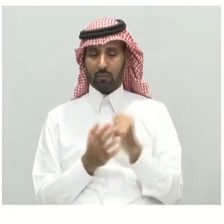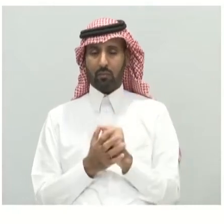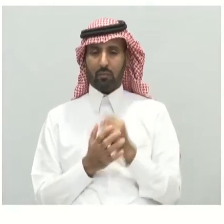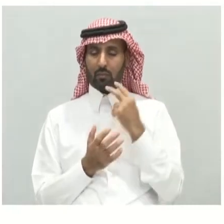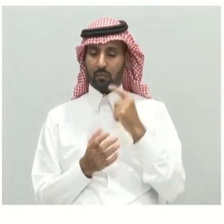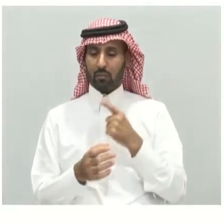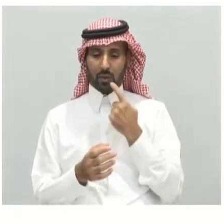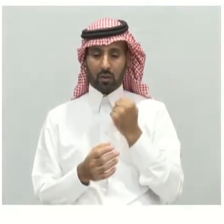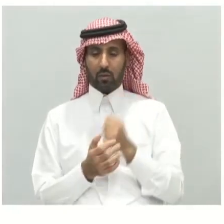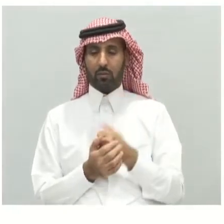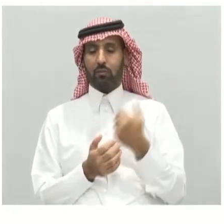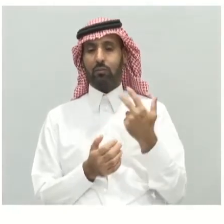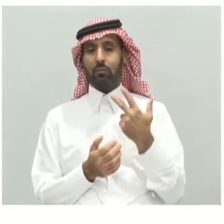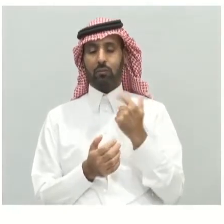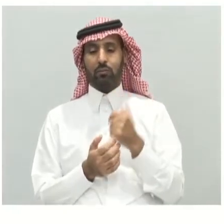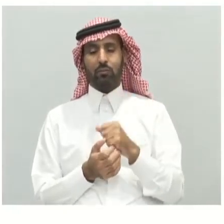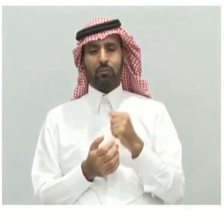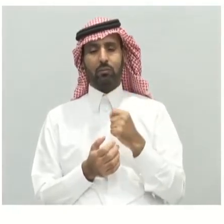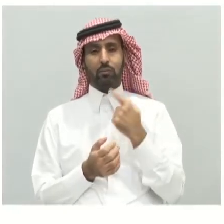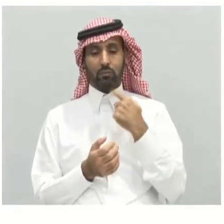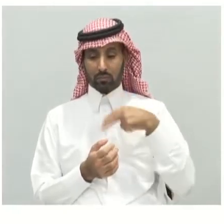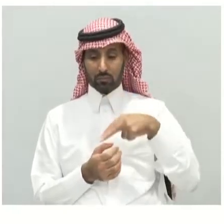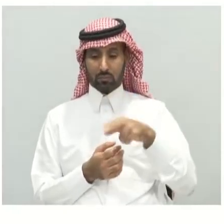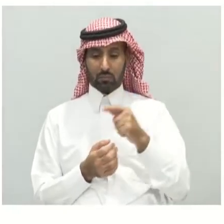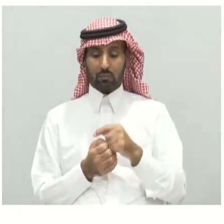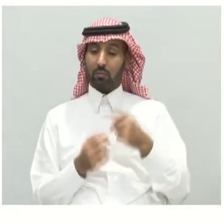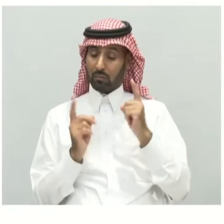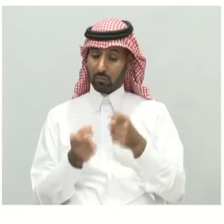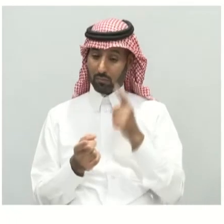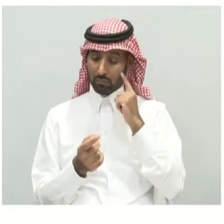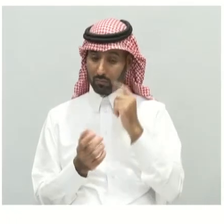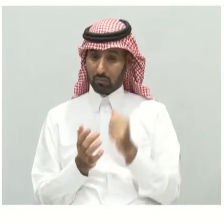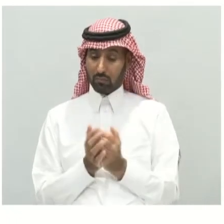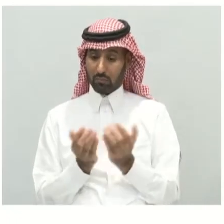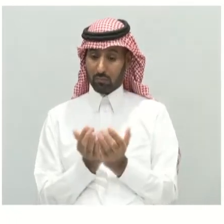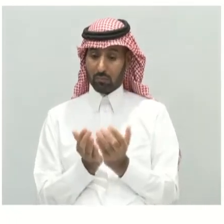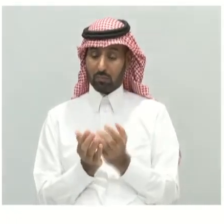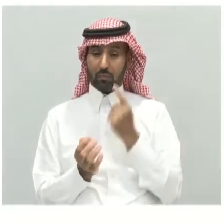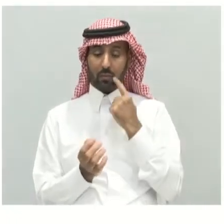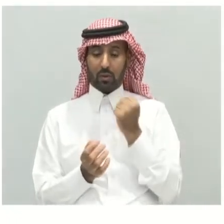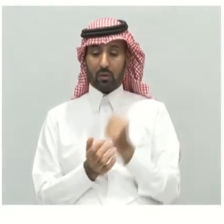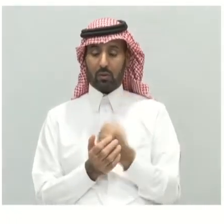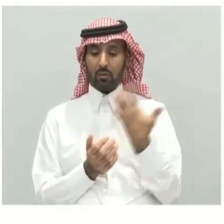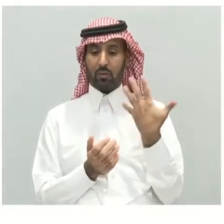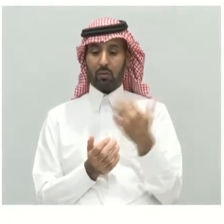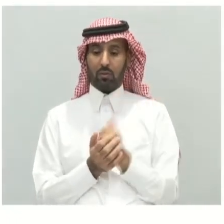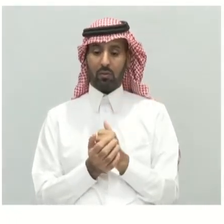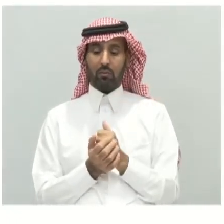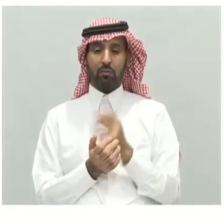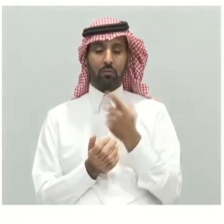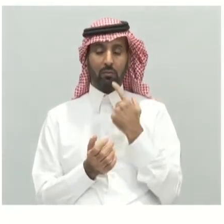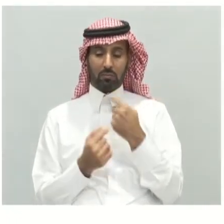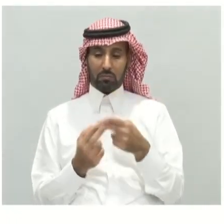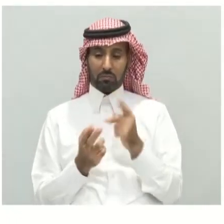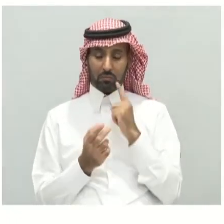the age of 18 months. I went to school at the age of 5. I first used a